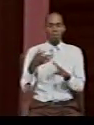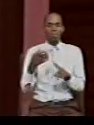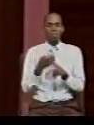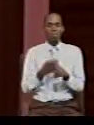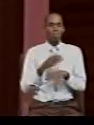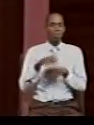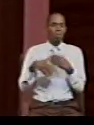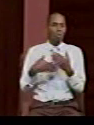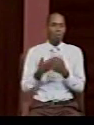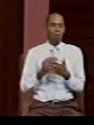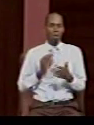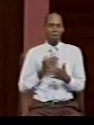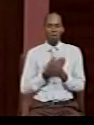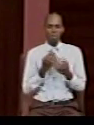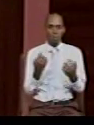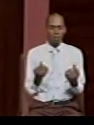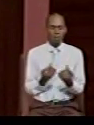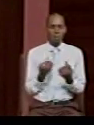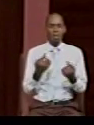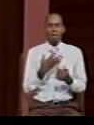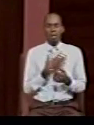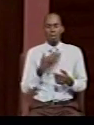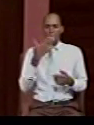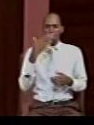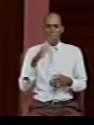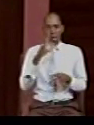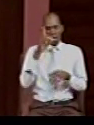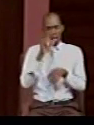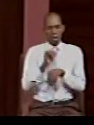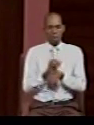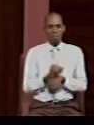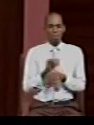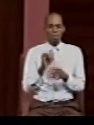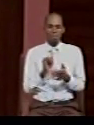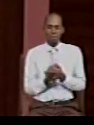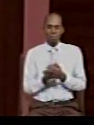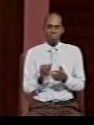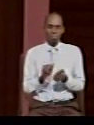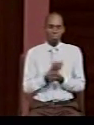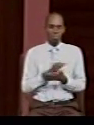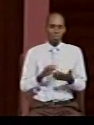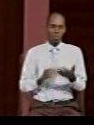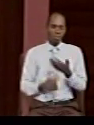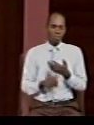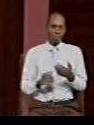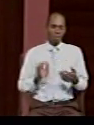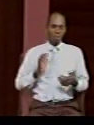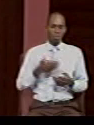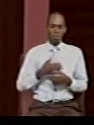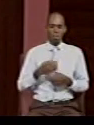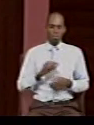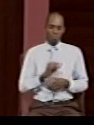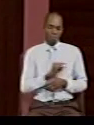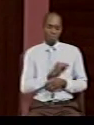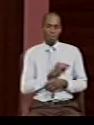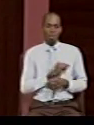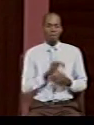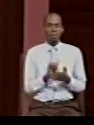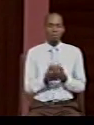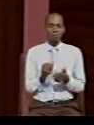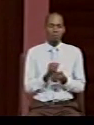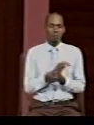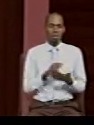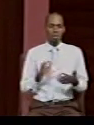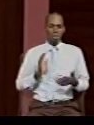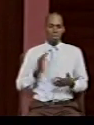our sins and the bad habits that deadened our conscience, that deadened our lives, that